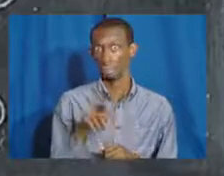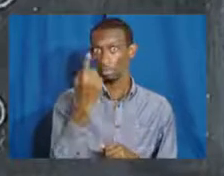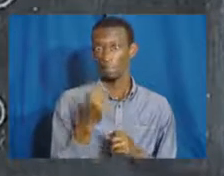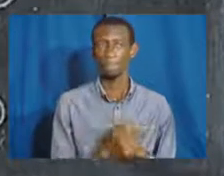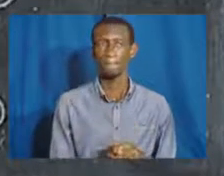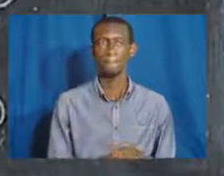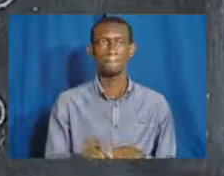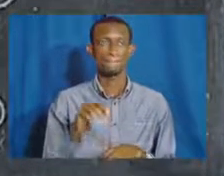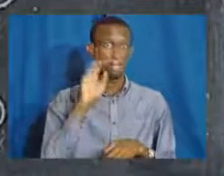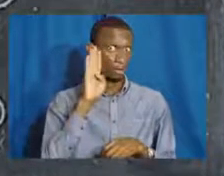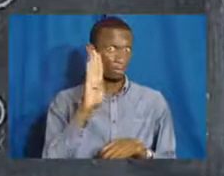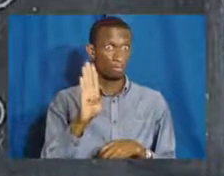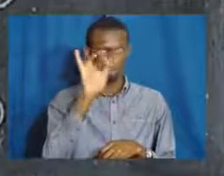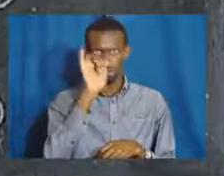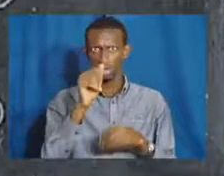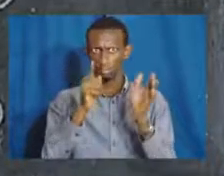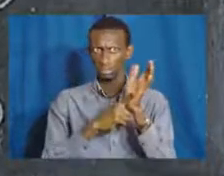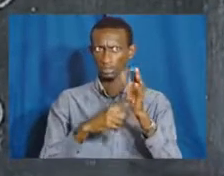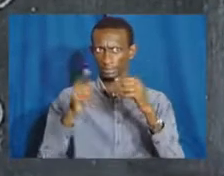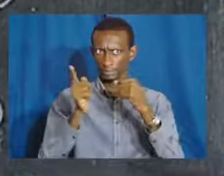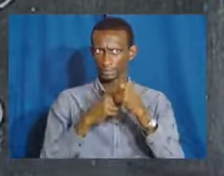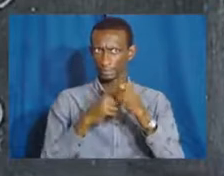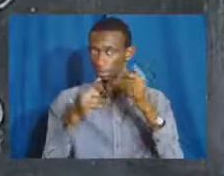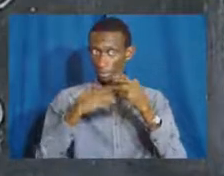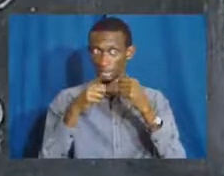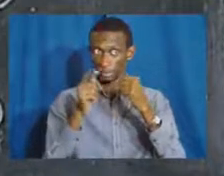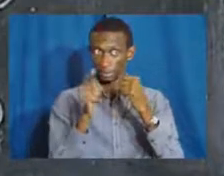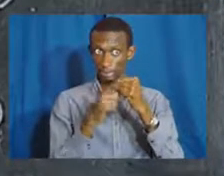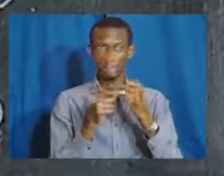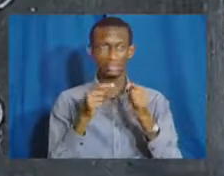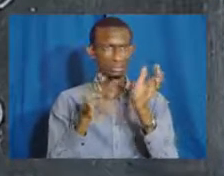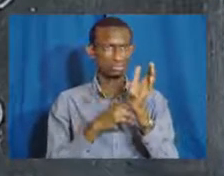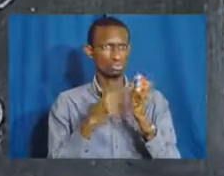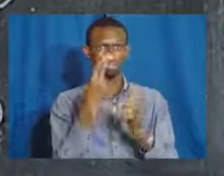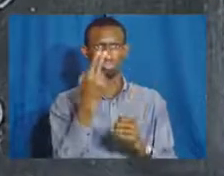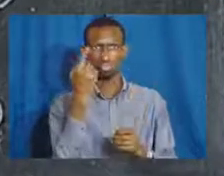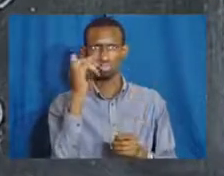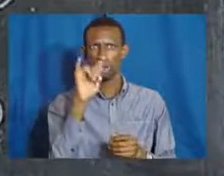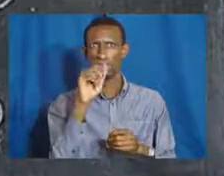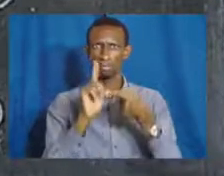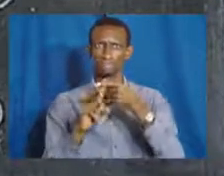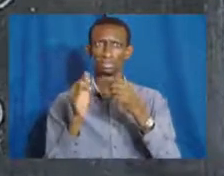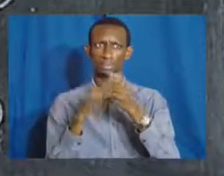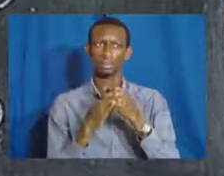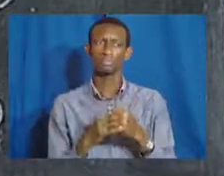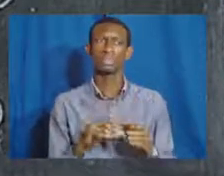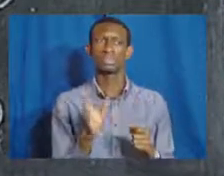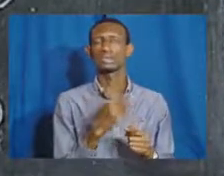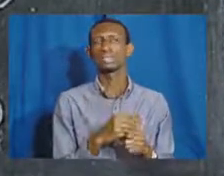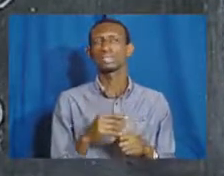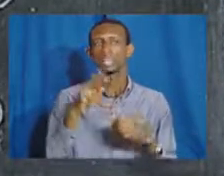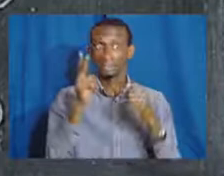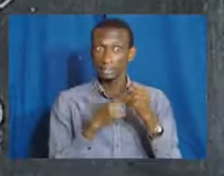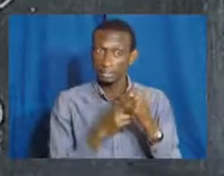one, 4y minus 6 is equal to 2y plus 8. 2, 7